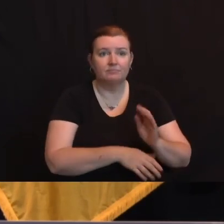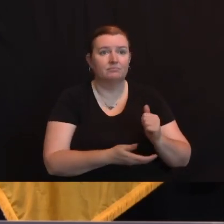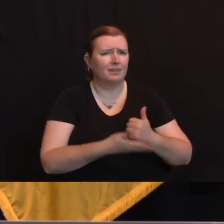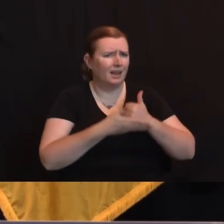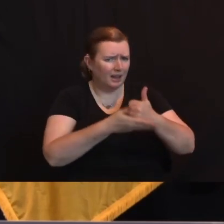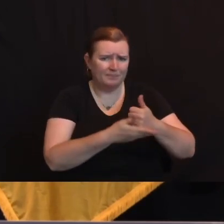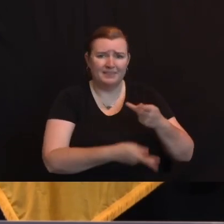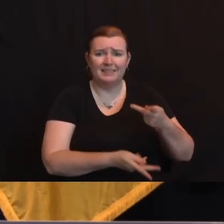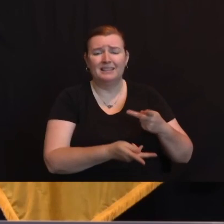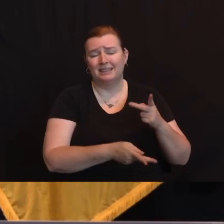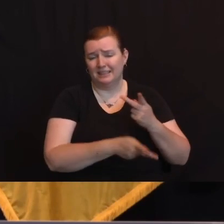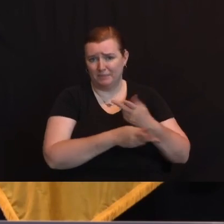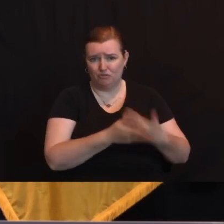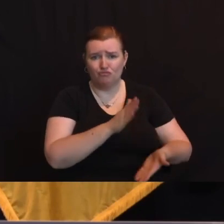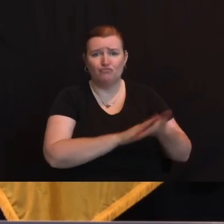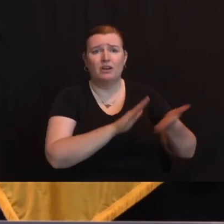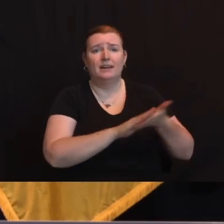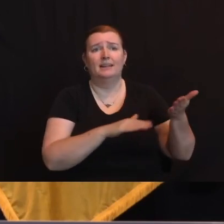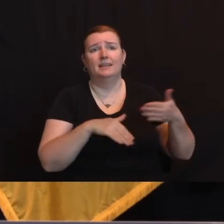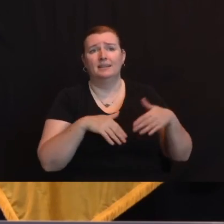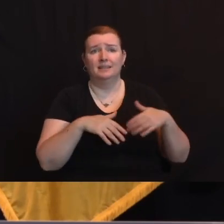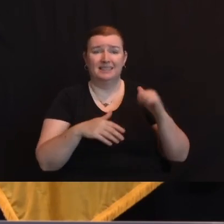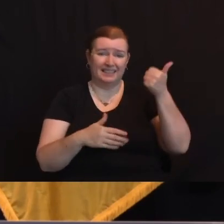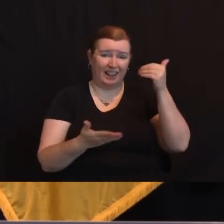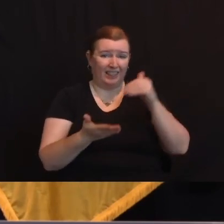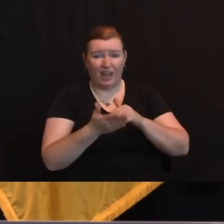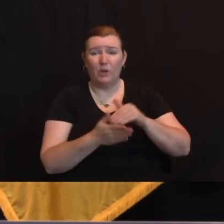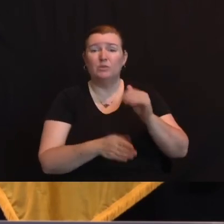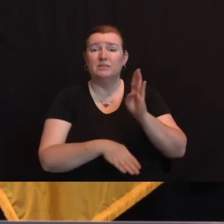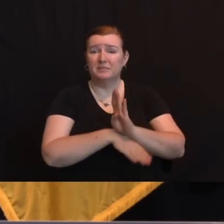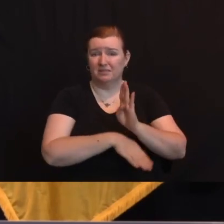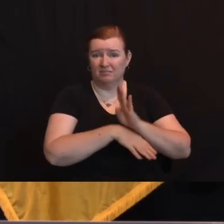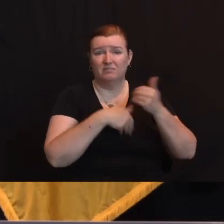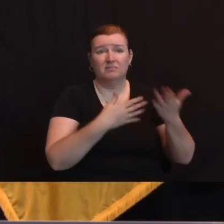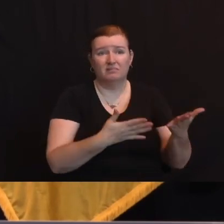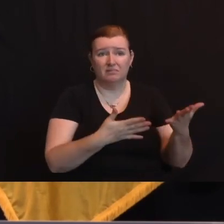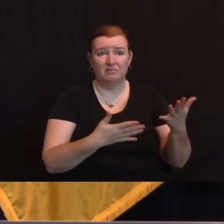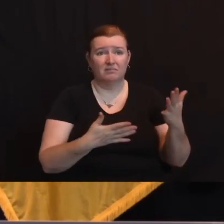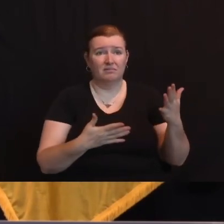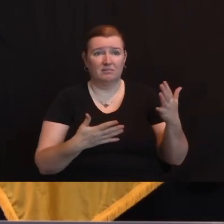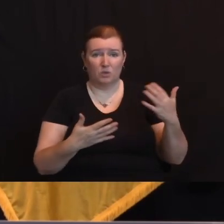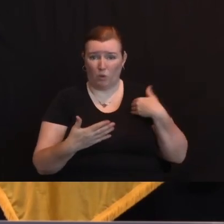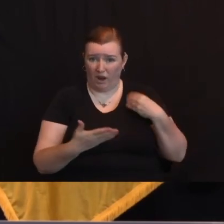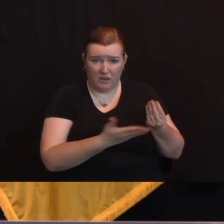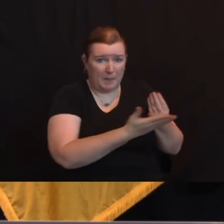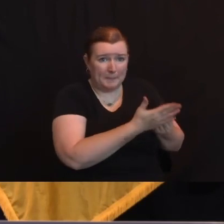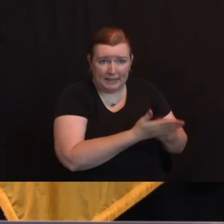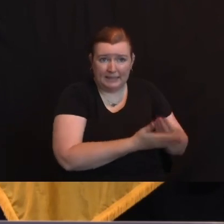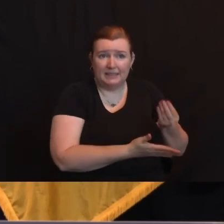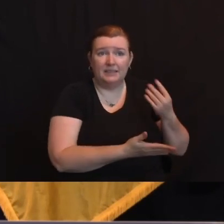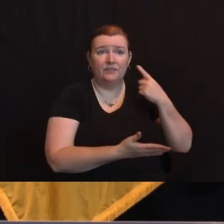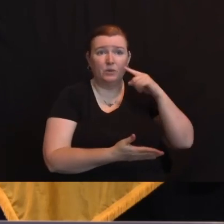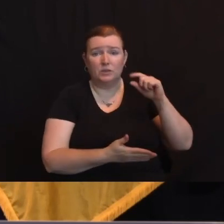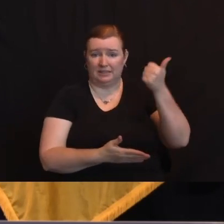with cash on the street. We've got commitments for another almost 10,000, and that certainly has to include the restaurant